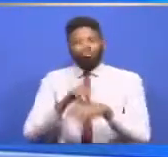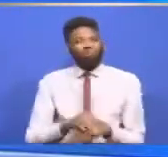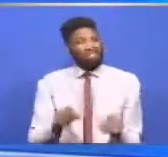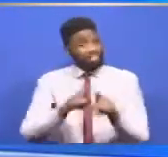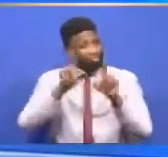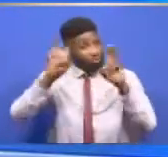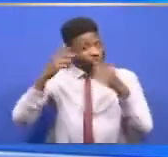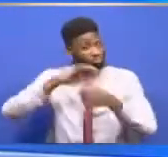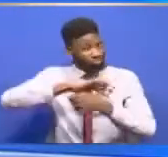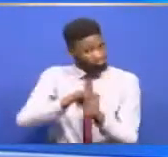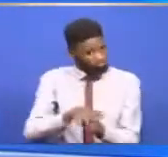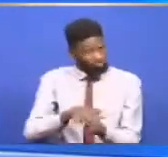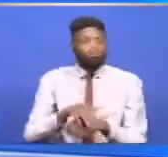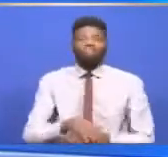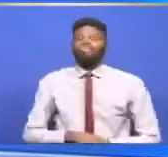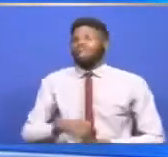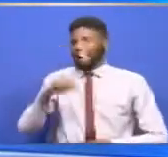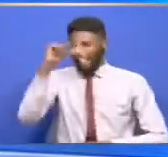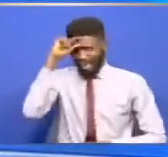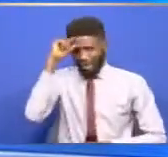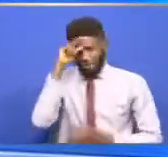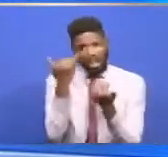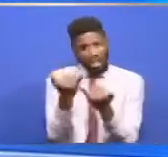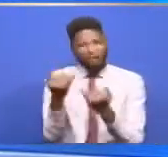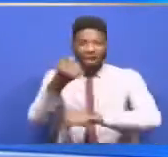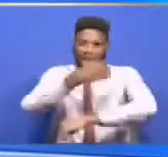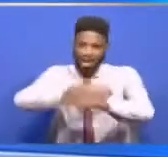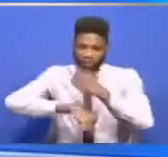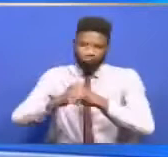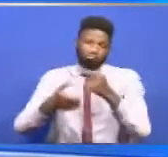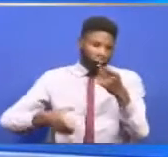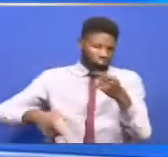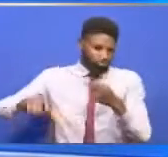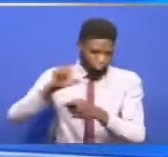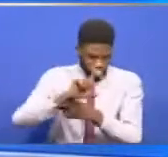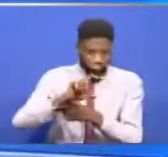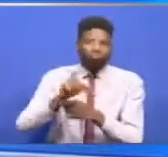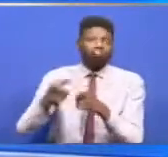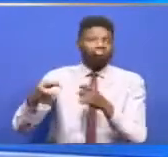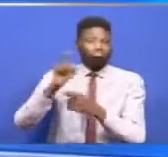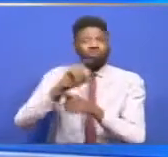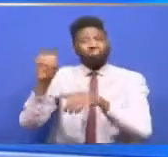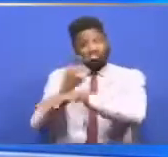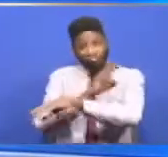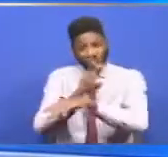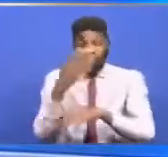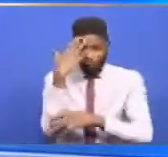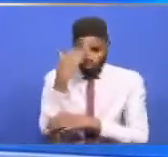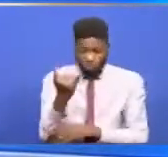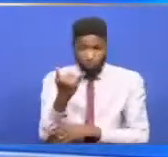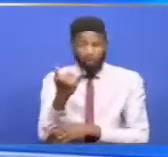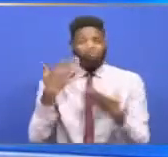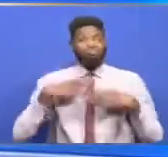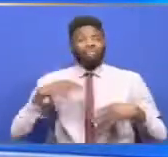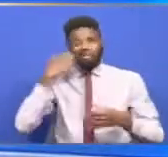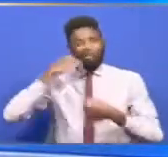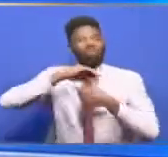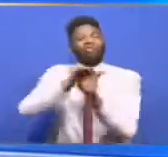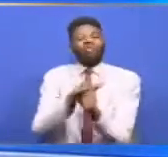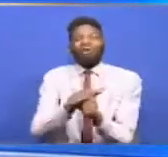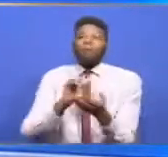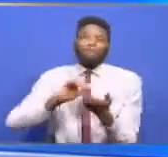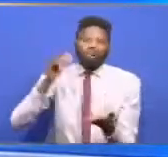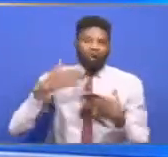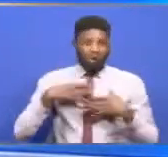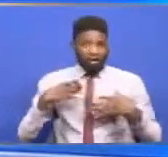matters COVID-19, the government has intensified surveillance in the wake of rising COVID-19 cases, with those entering the country